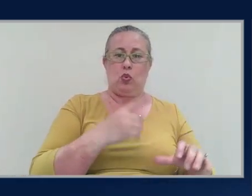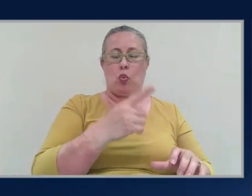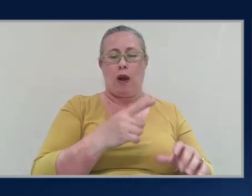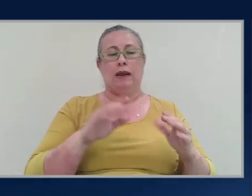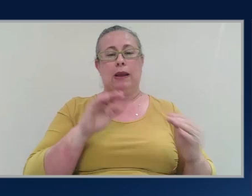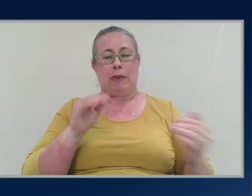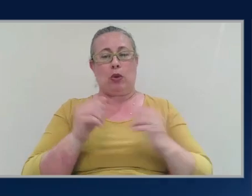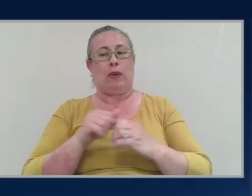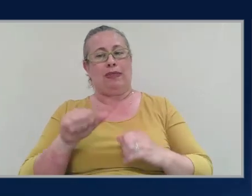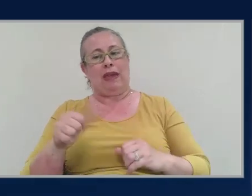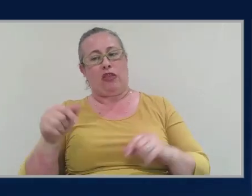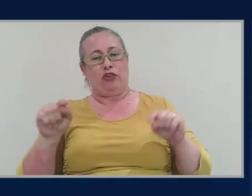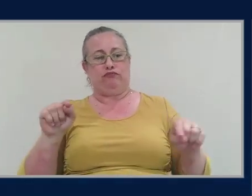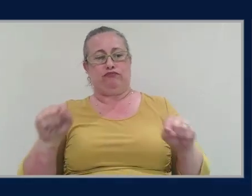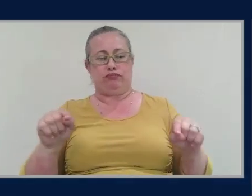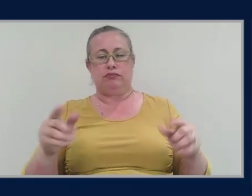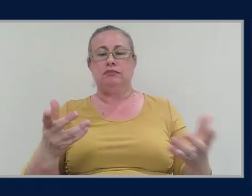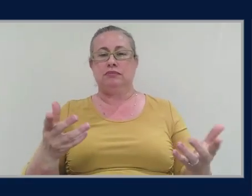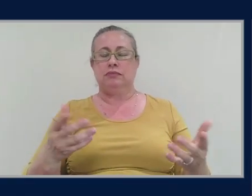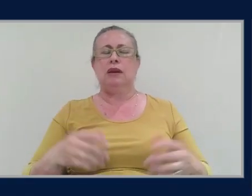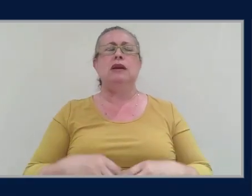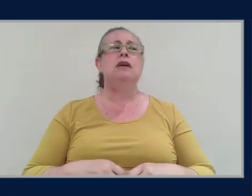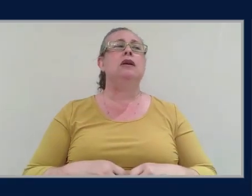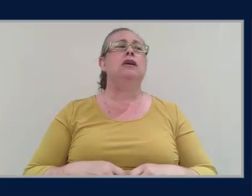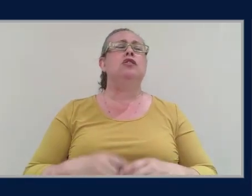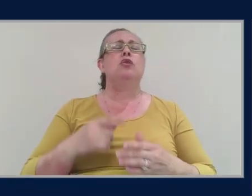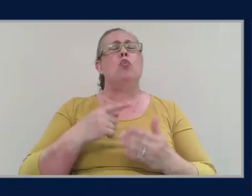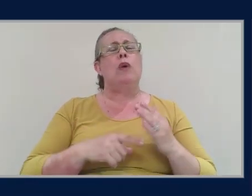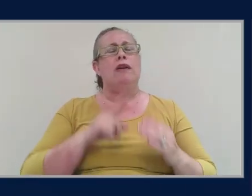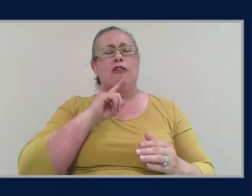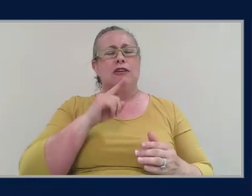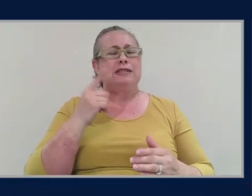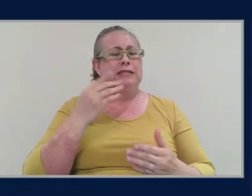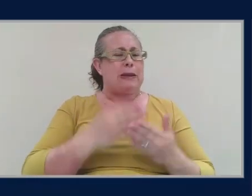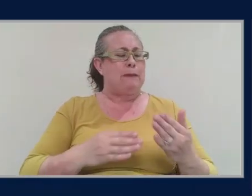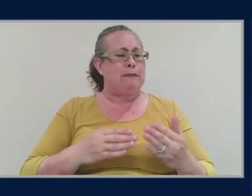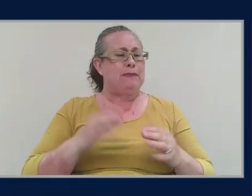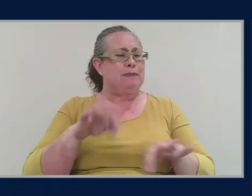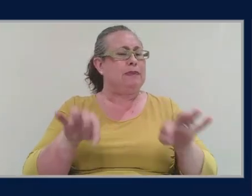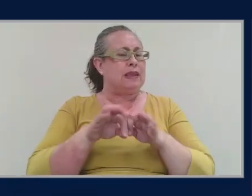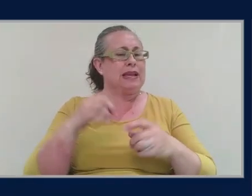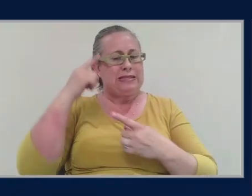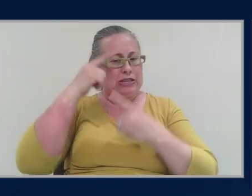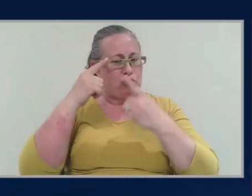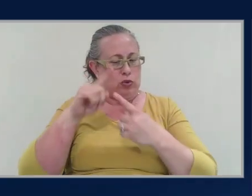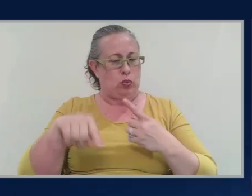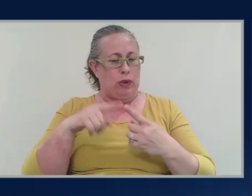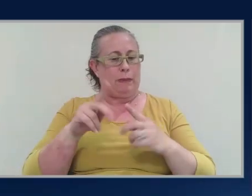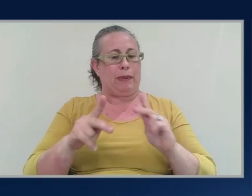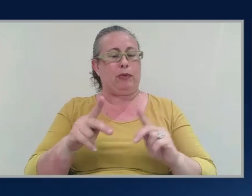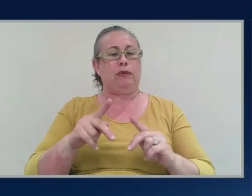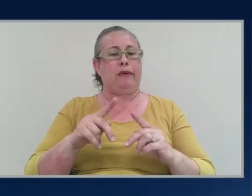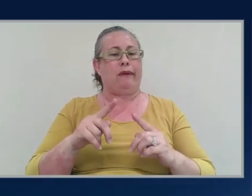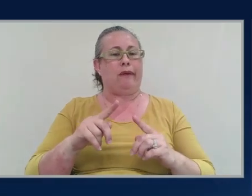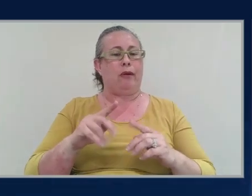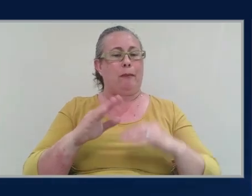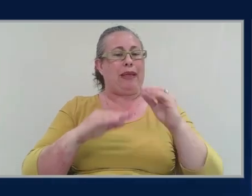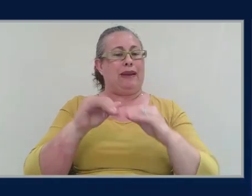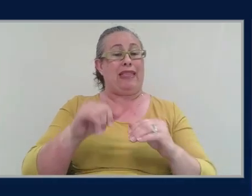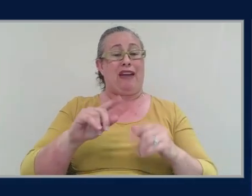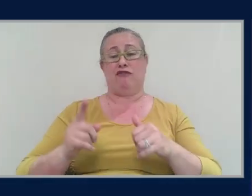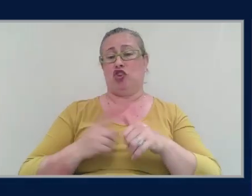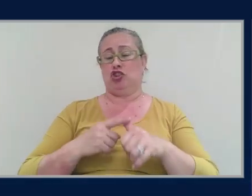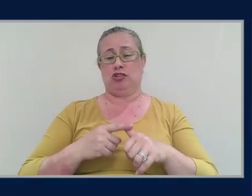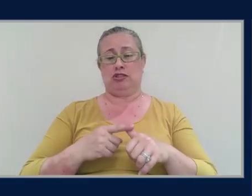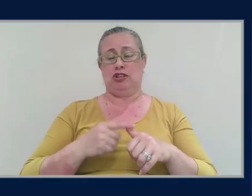So, so what are some of the other key considerations when people are building that first generative AI application that